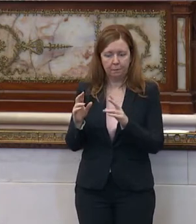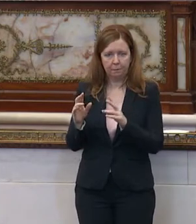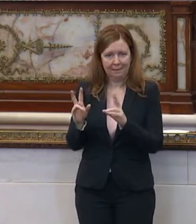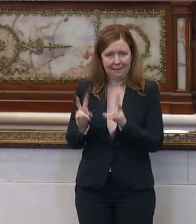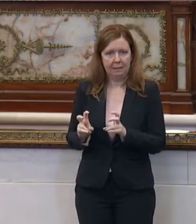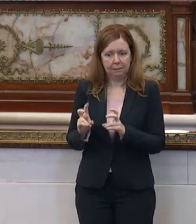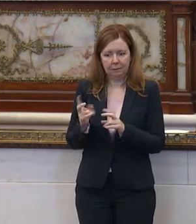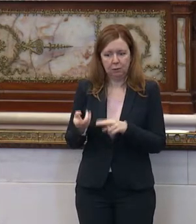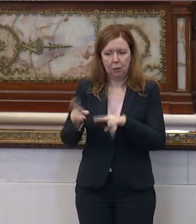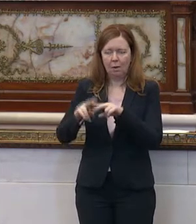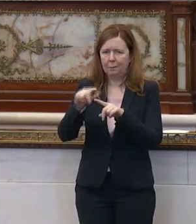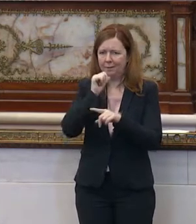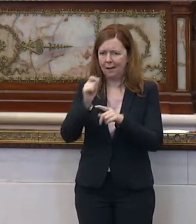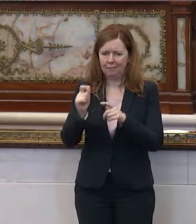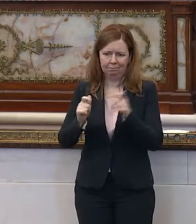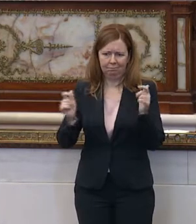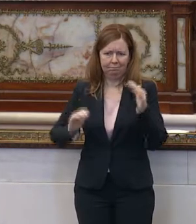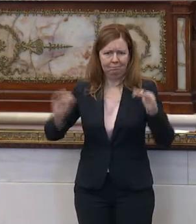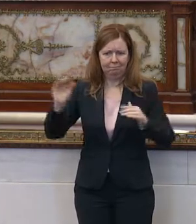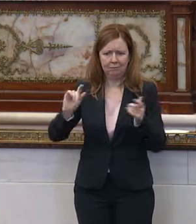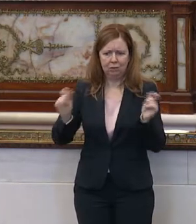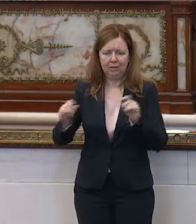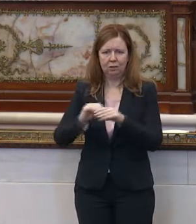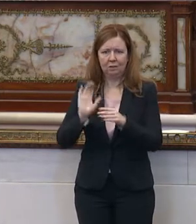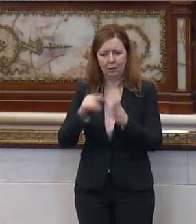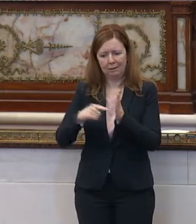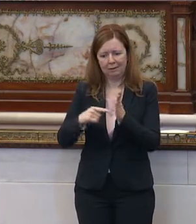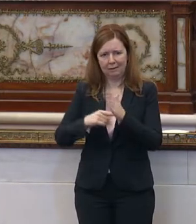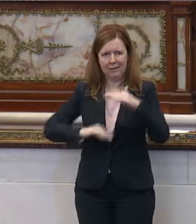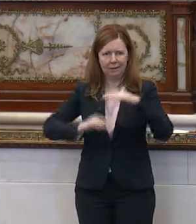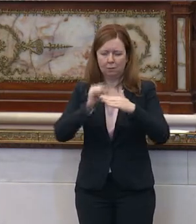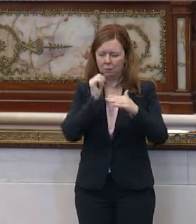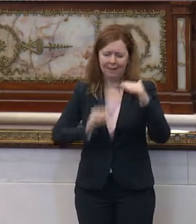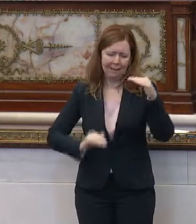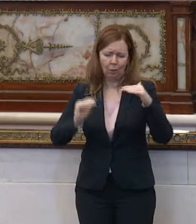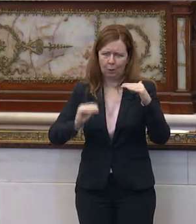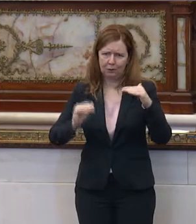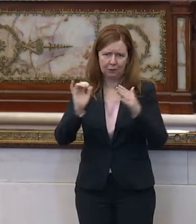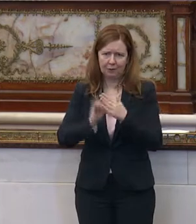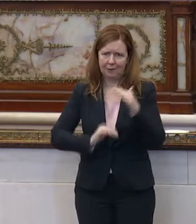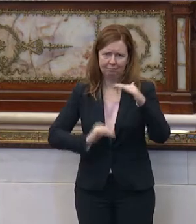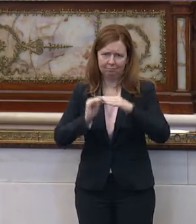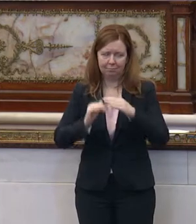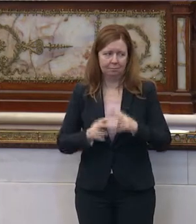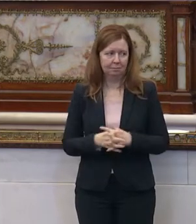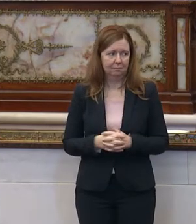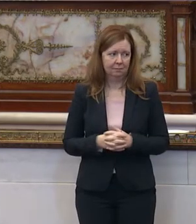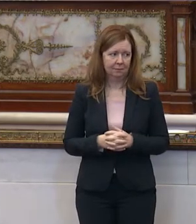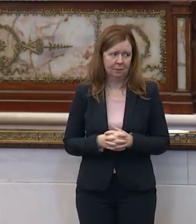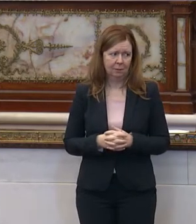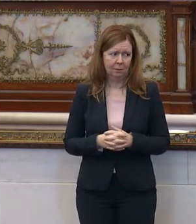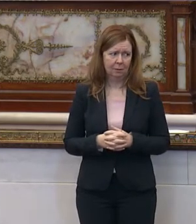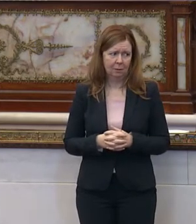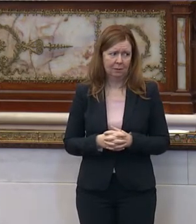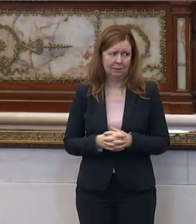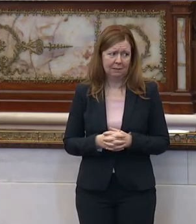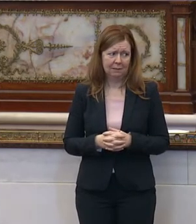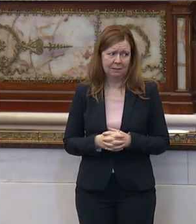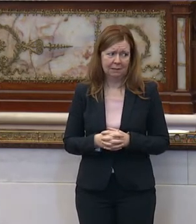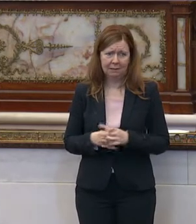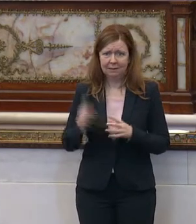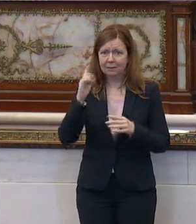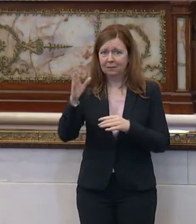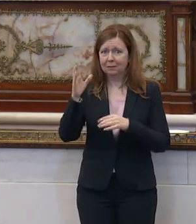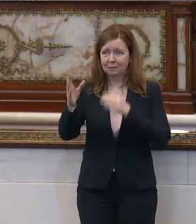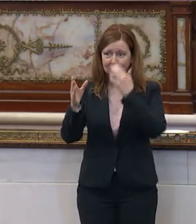but there isn't a dramatic change in the amount of our indebtedness, we will not get closer to that debt ceiling. Okay. And then for